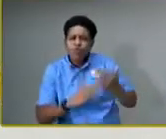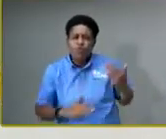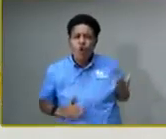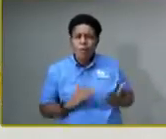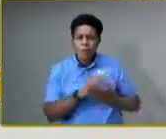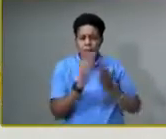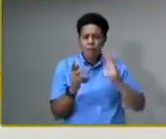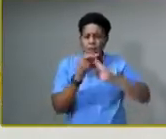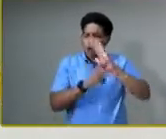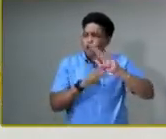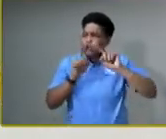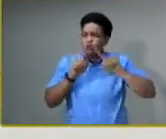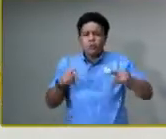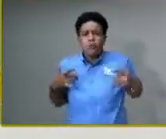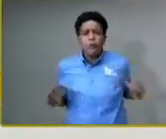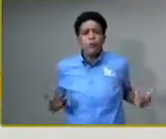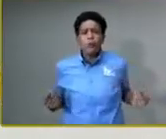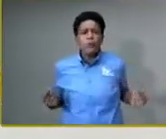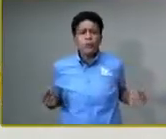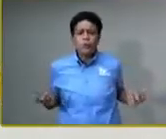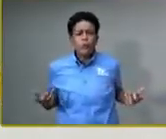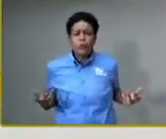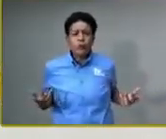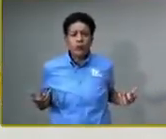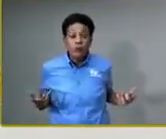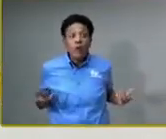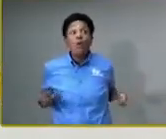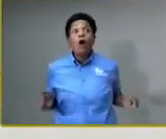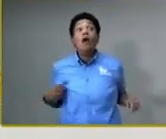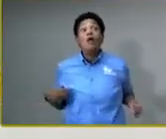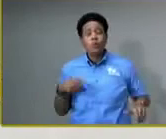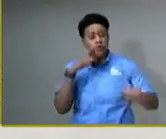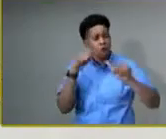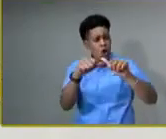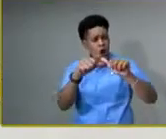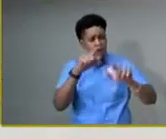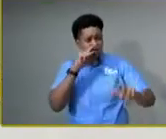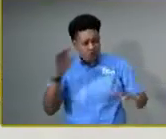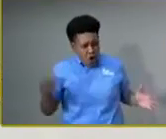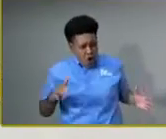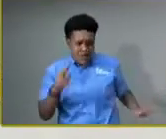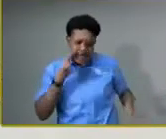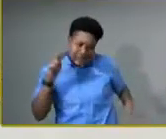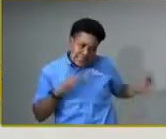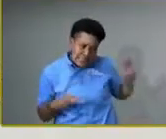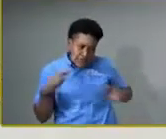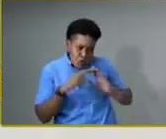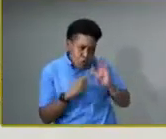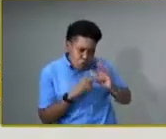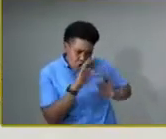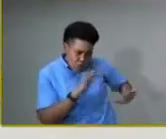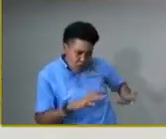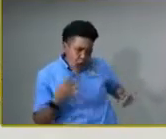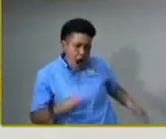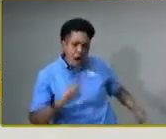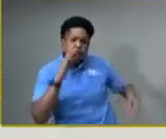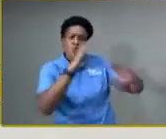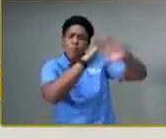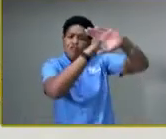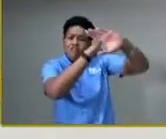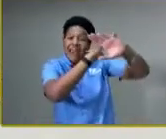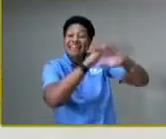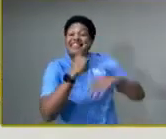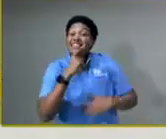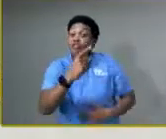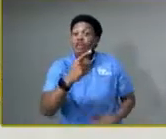policy responses. While we continue to encourage observance of the protocols to prevent as